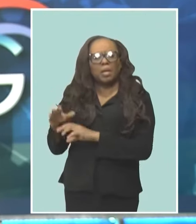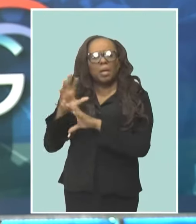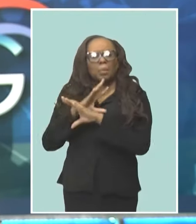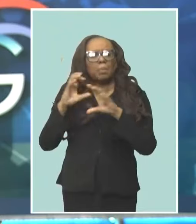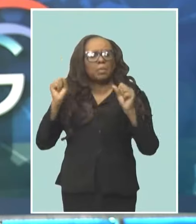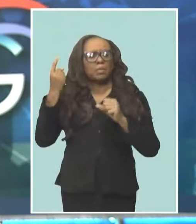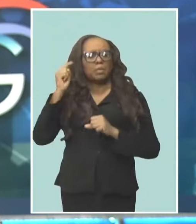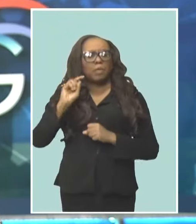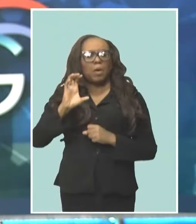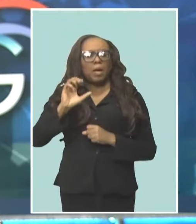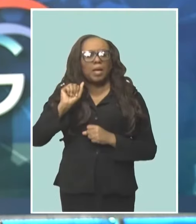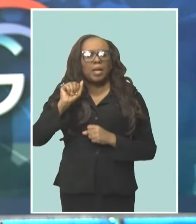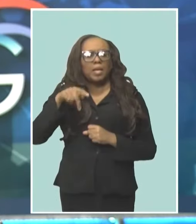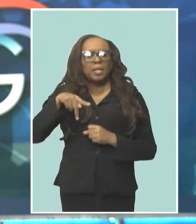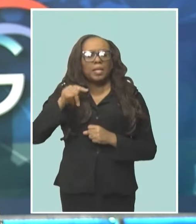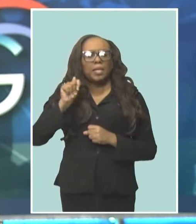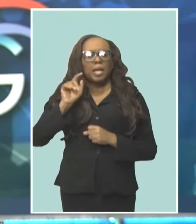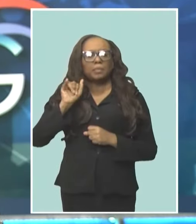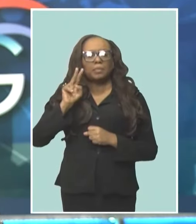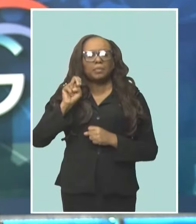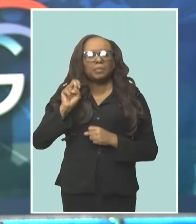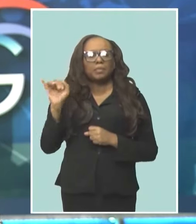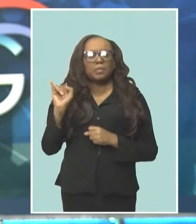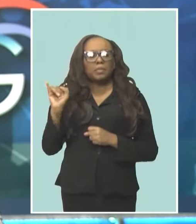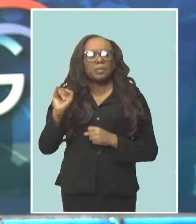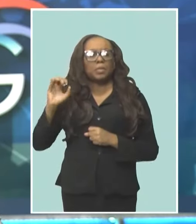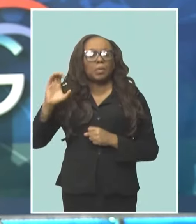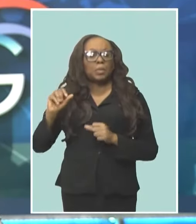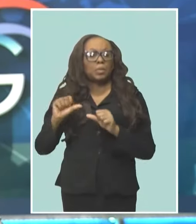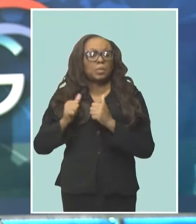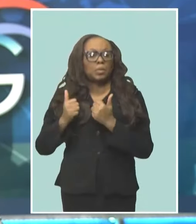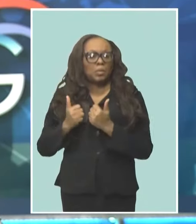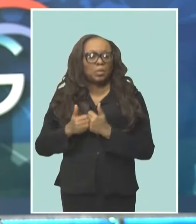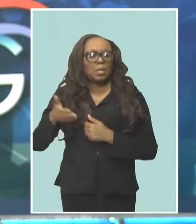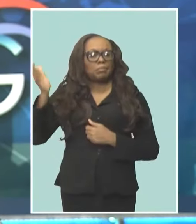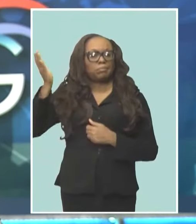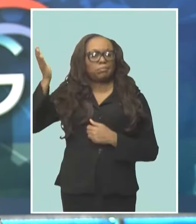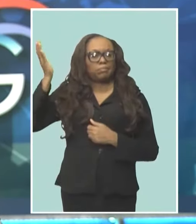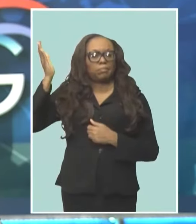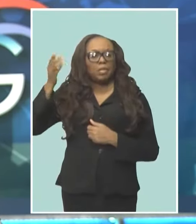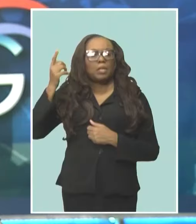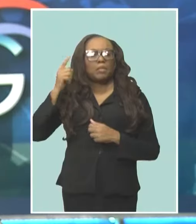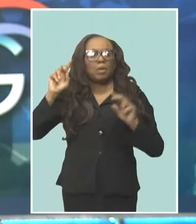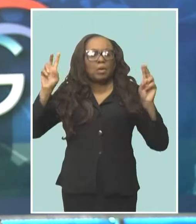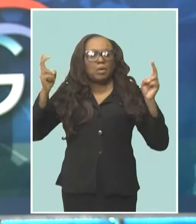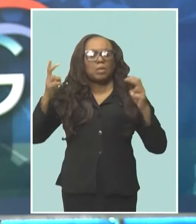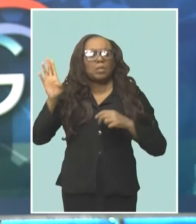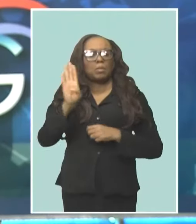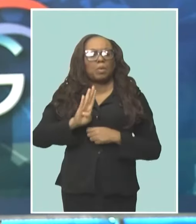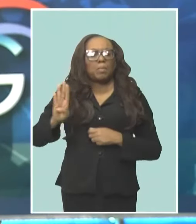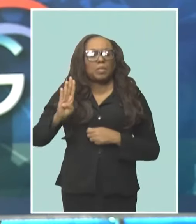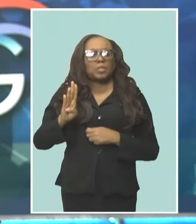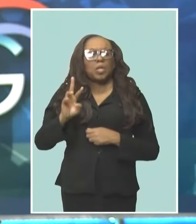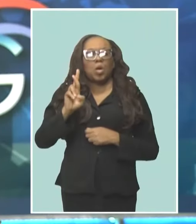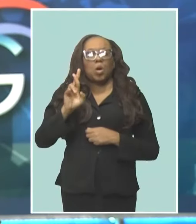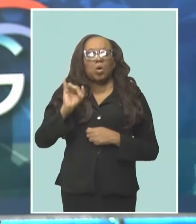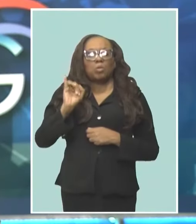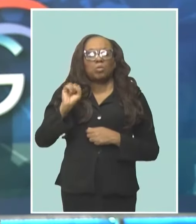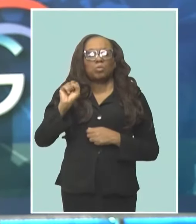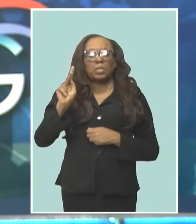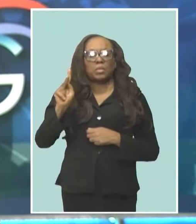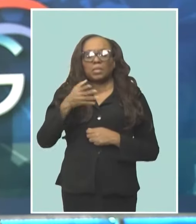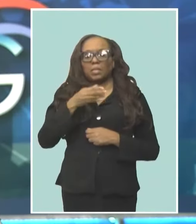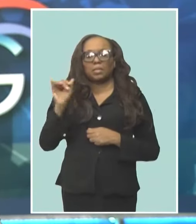Captive Insurance Companies Association, Daniel Toole, as he delivered the feature address at the Barbados Risk and Insurance